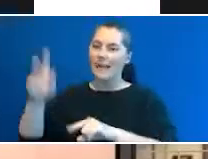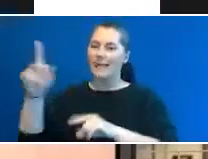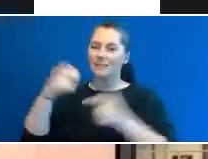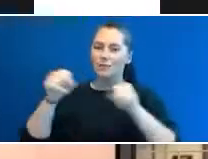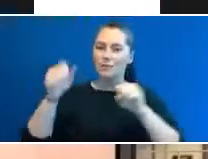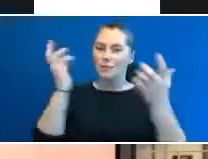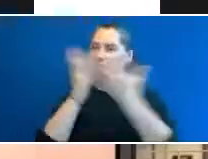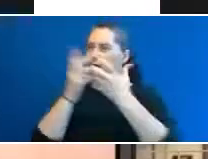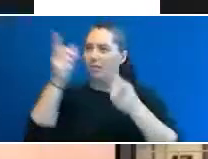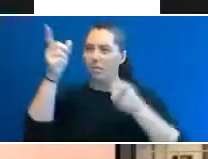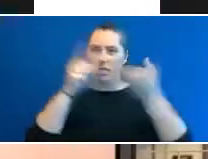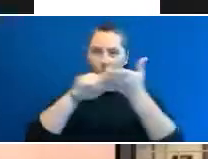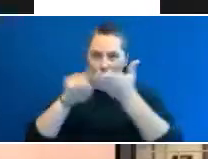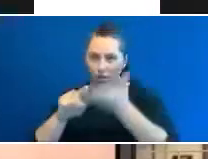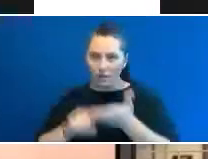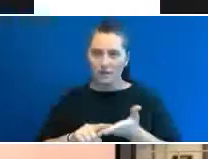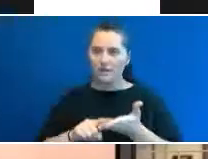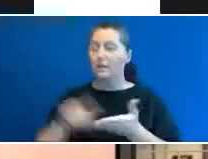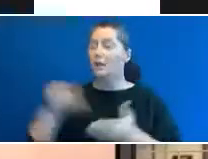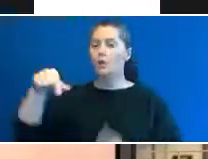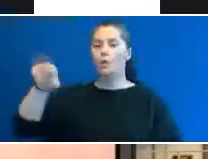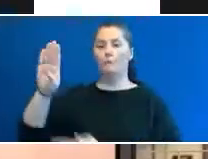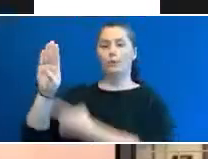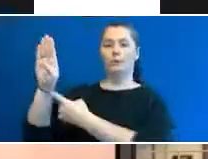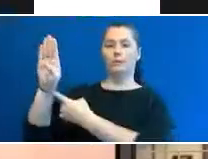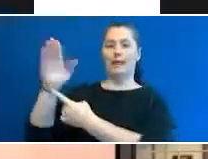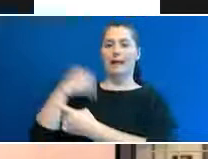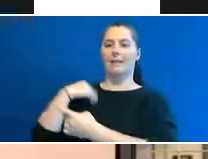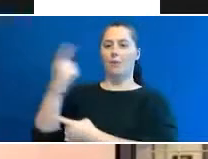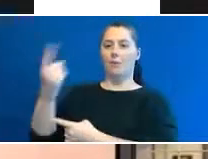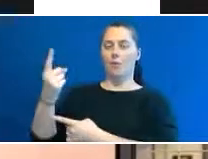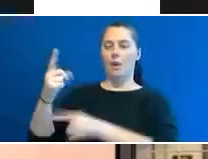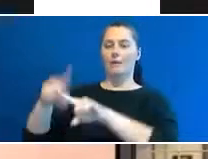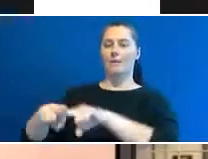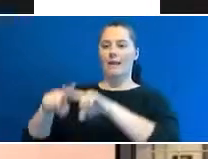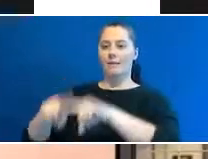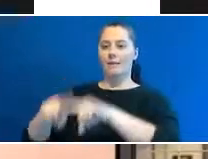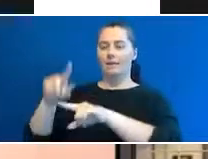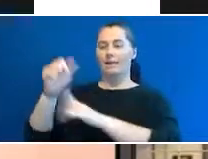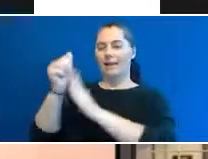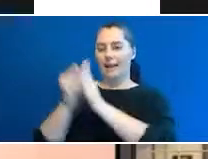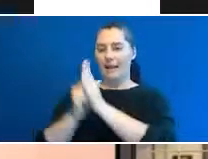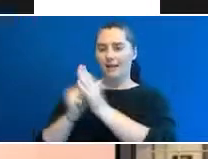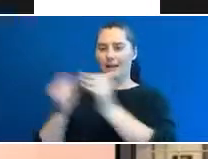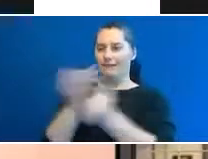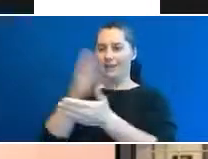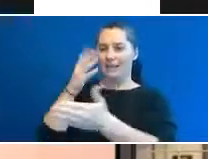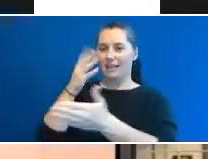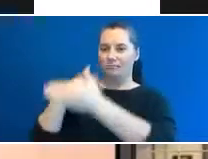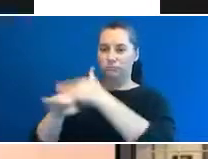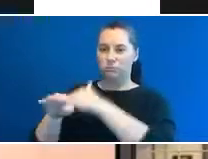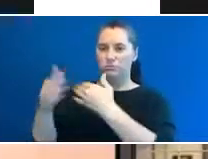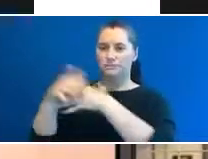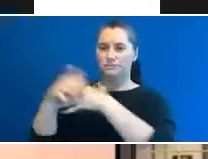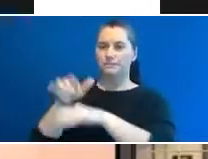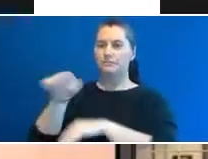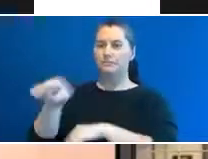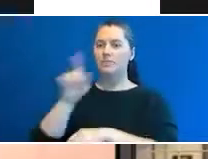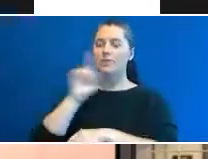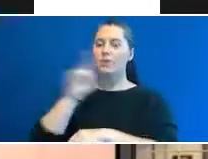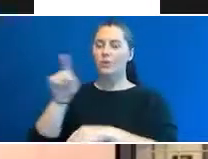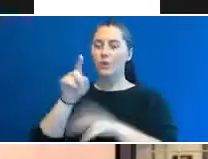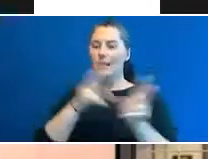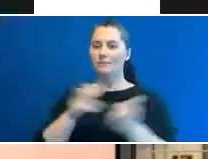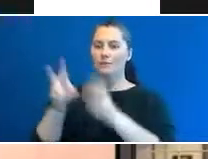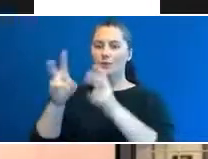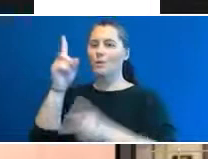In QuickBooks, DIVVY is going to have one liability account that all of these transactions are going to roll up to. You're only going to have to reconcile it to one bank